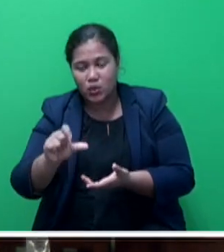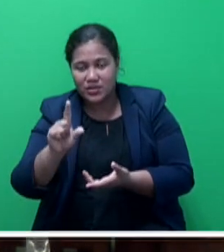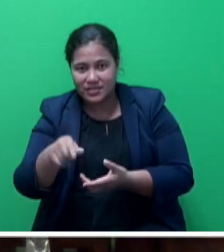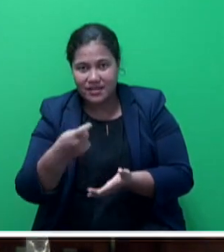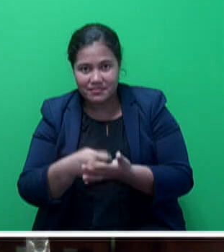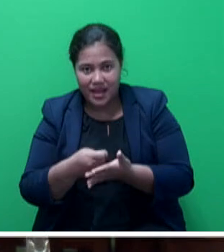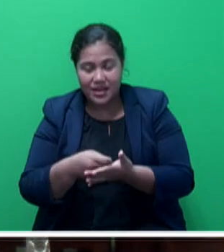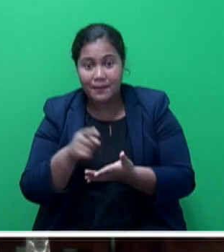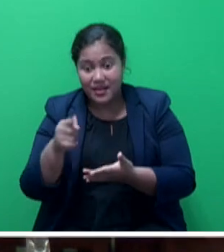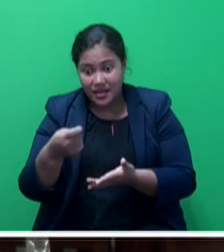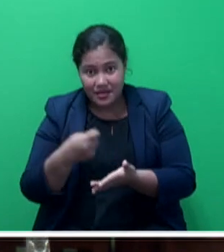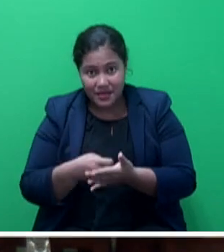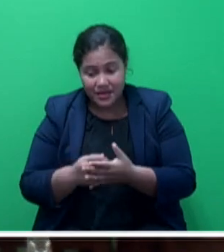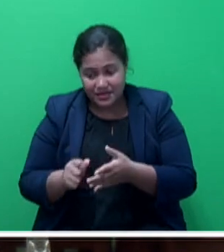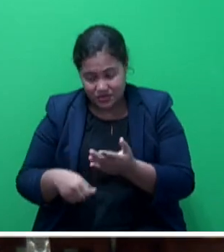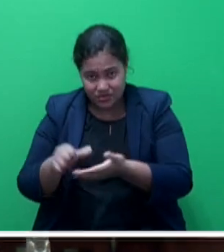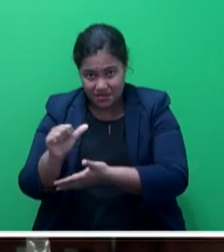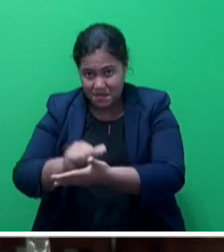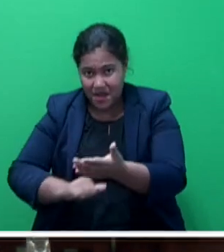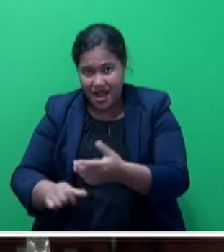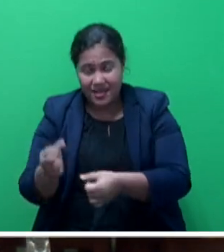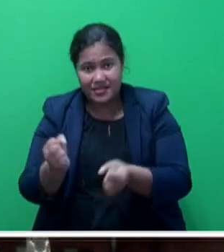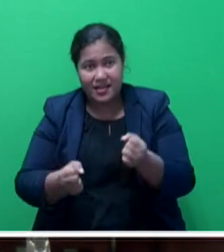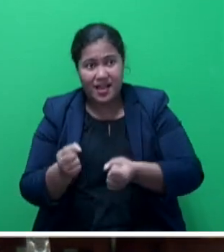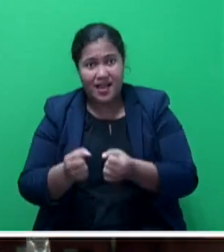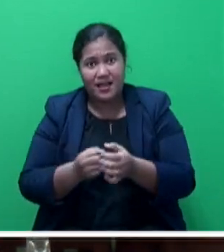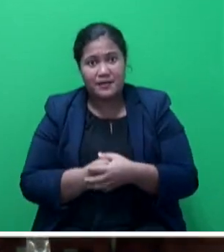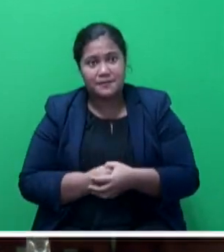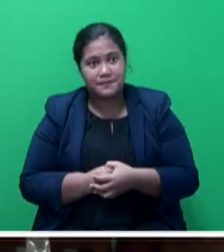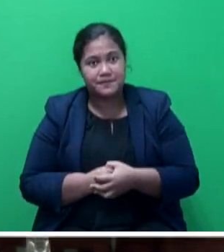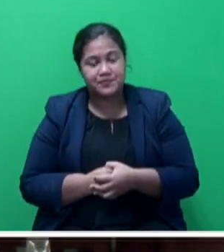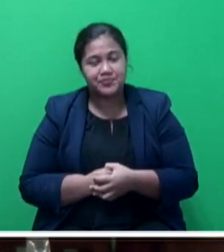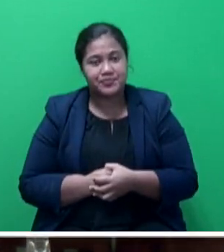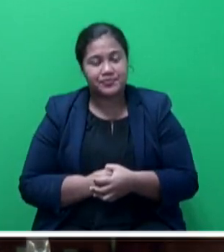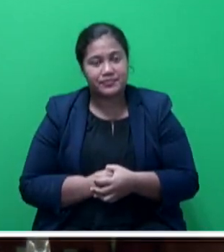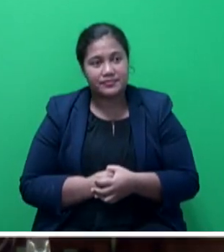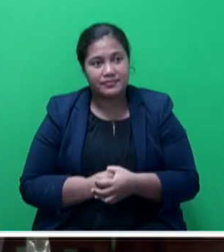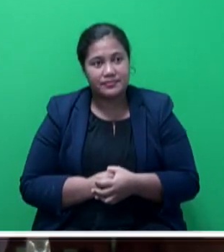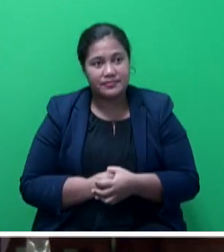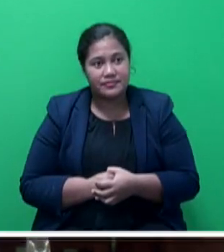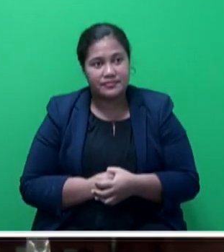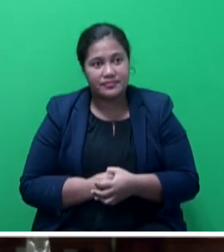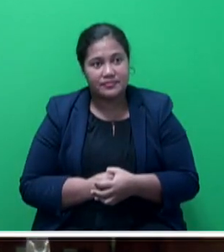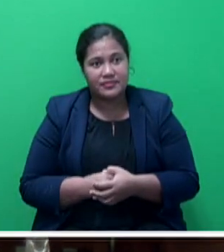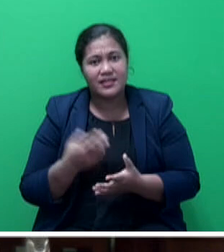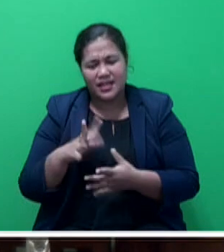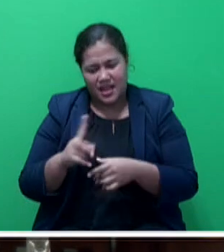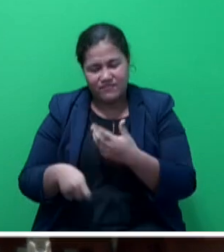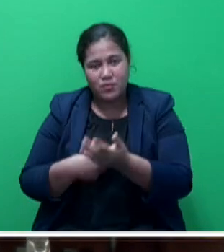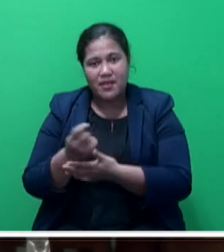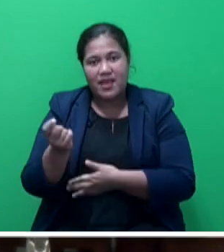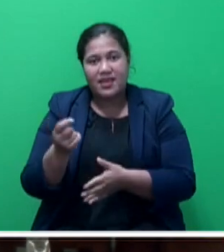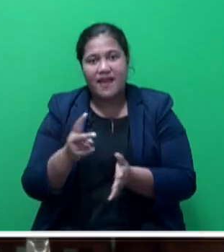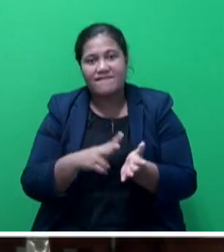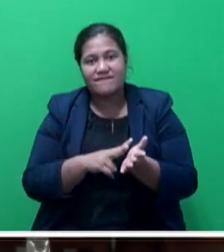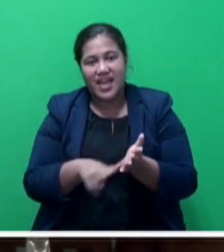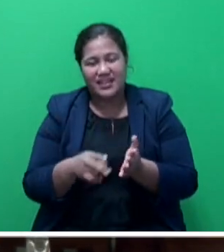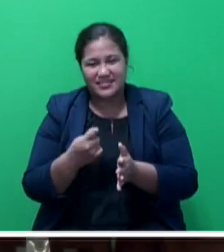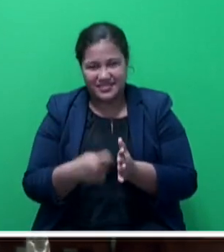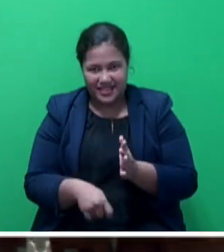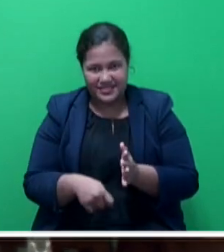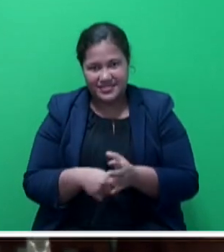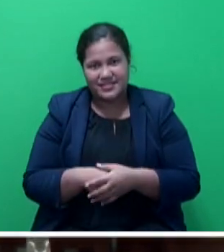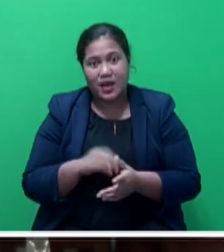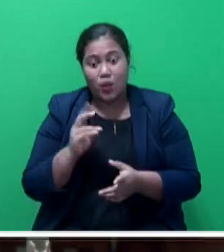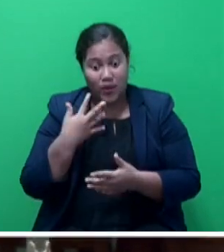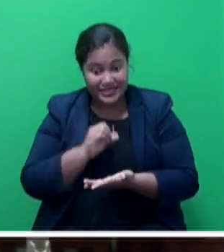that money and buy that car that perhaps they would not have bought otherwise, they pay VAT on it. We collect the VAT. When they sell